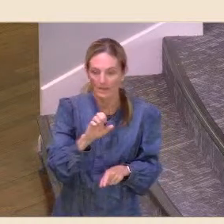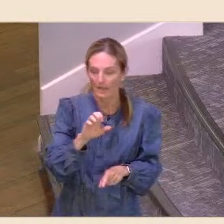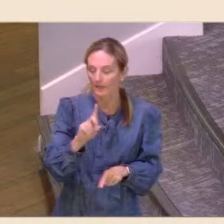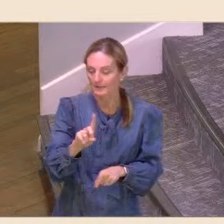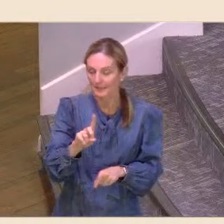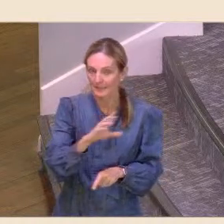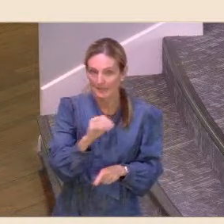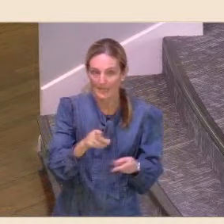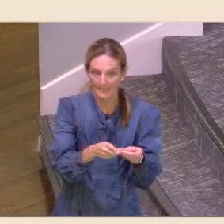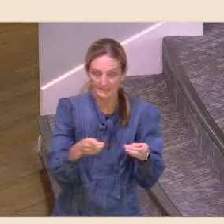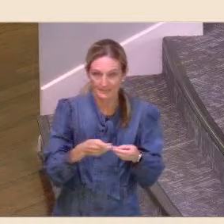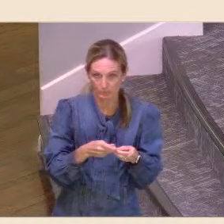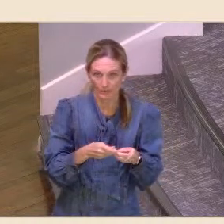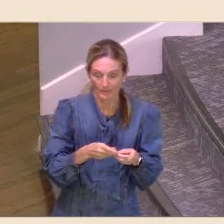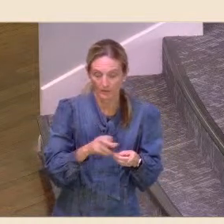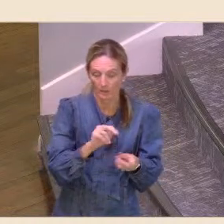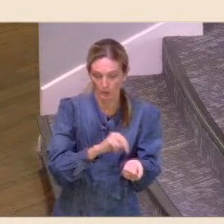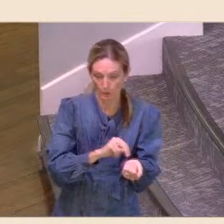help